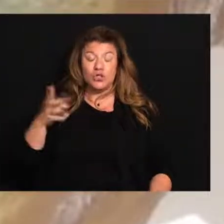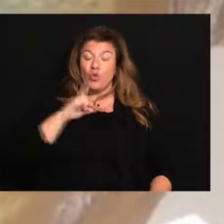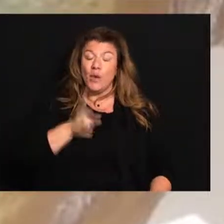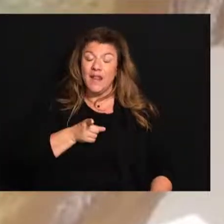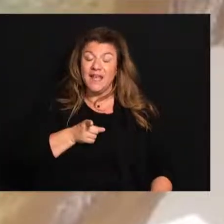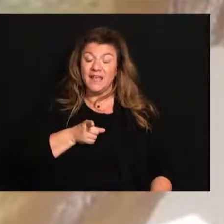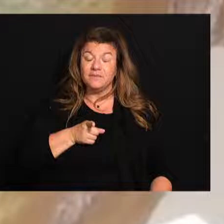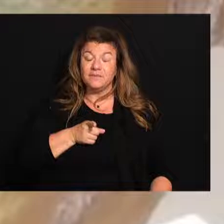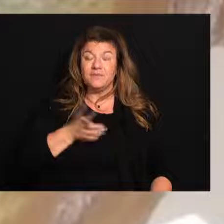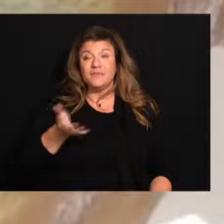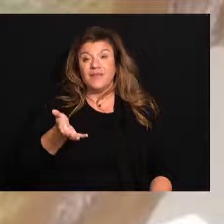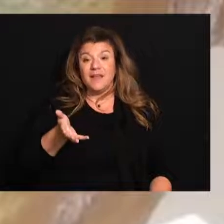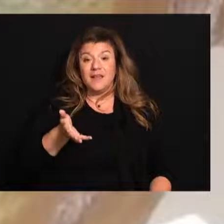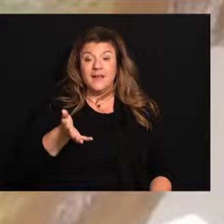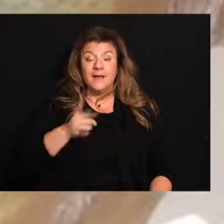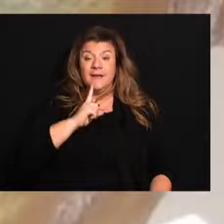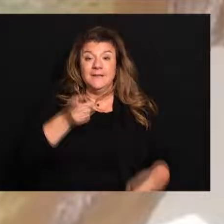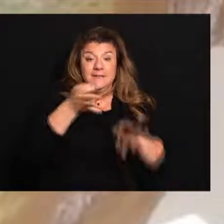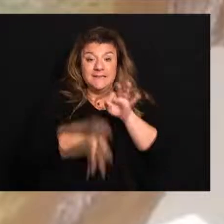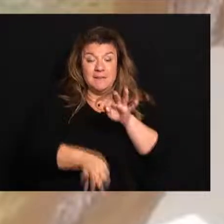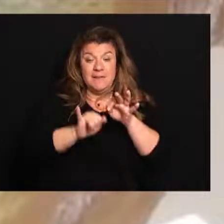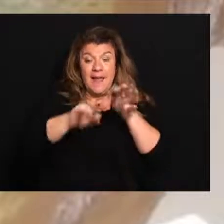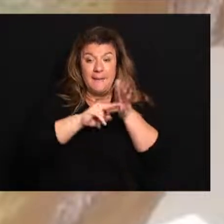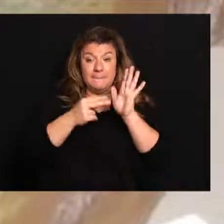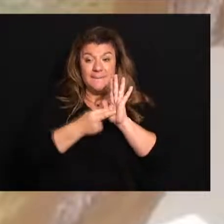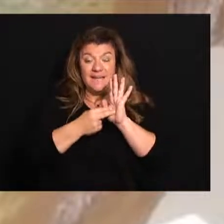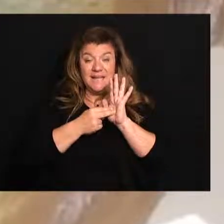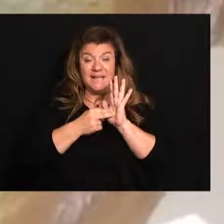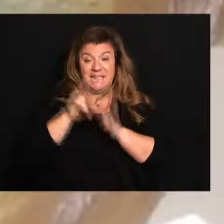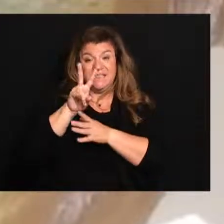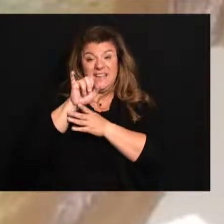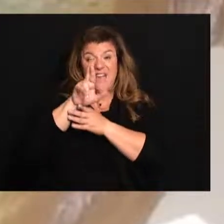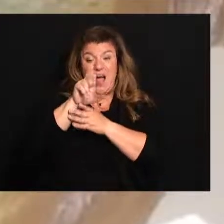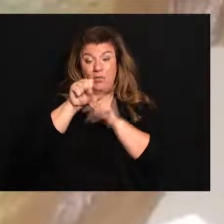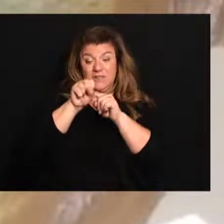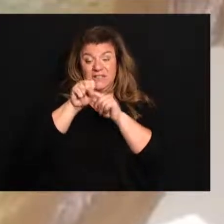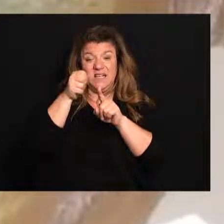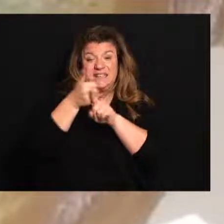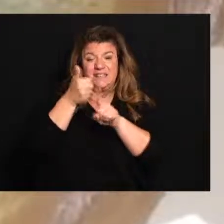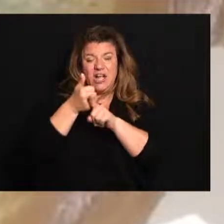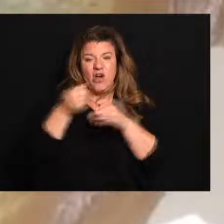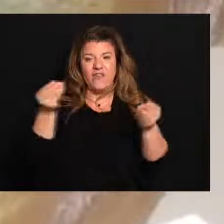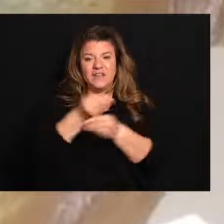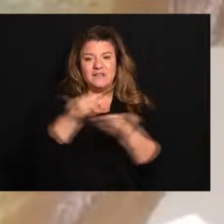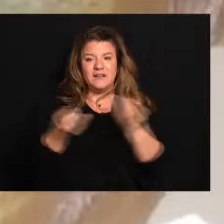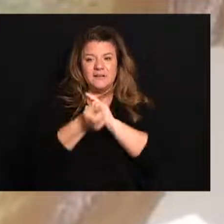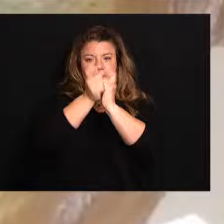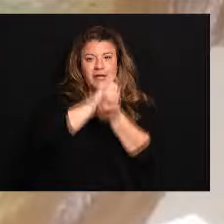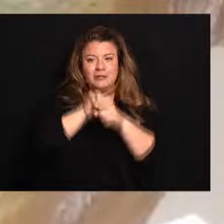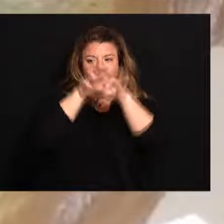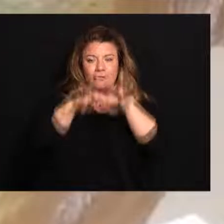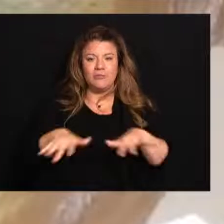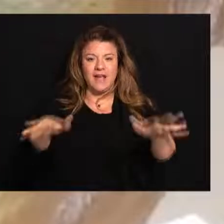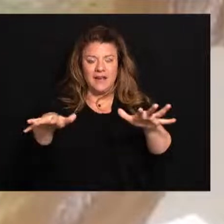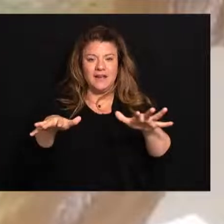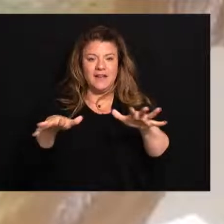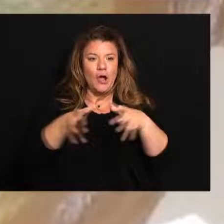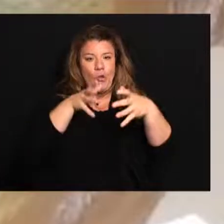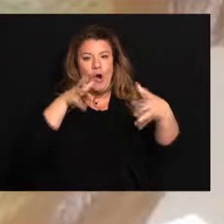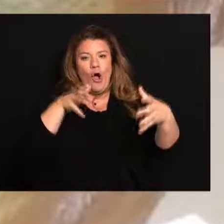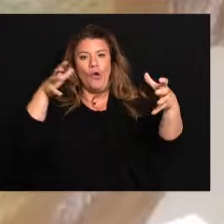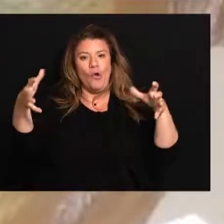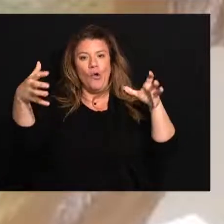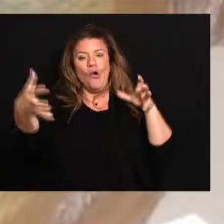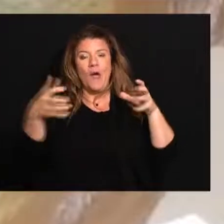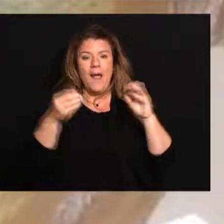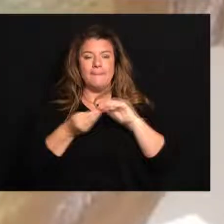really, what simply this means is the virus is mutating very rapidly. It continues to change and grow